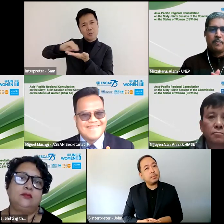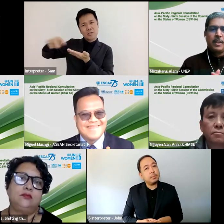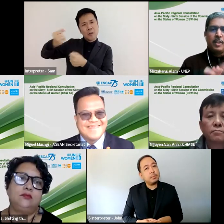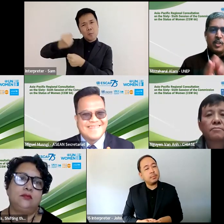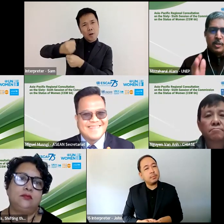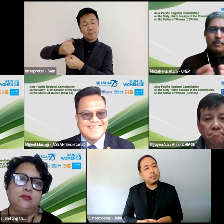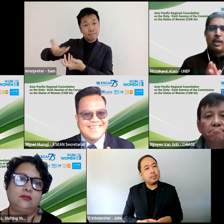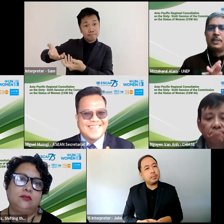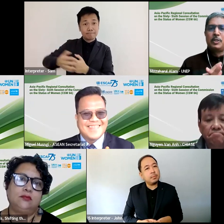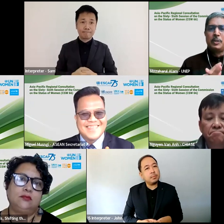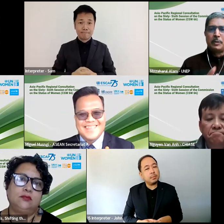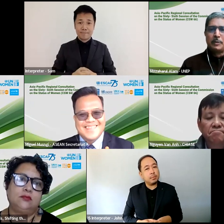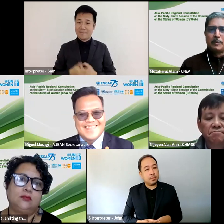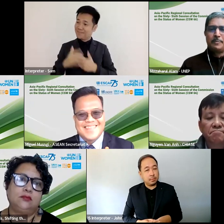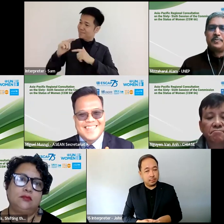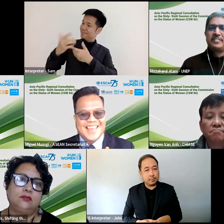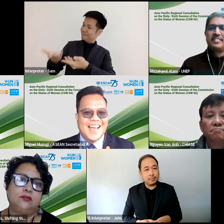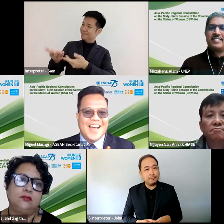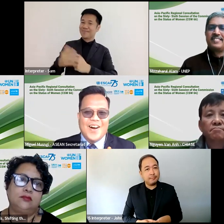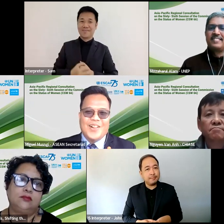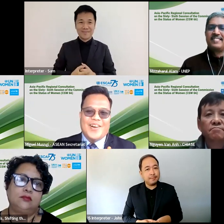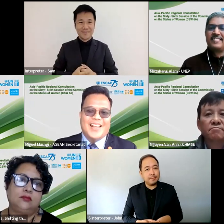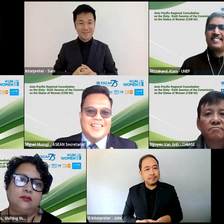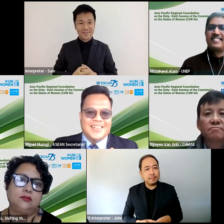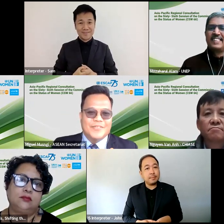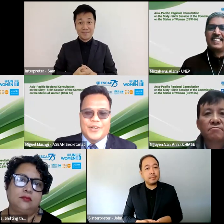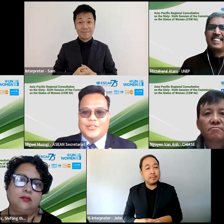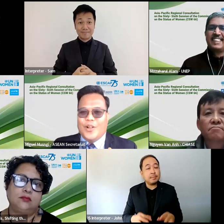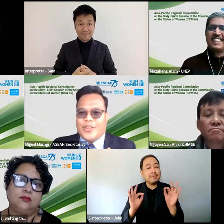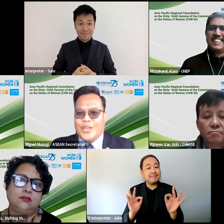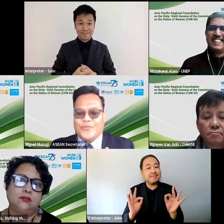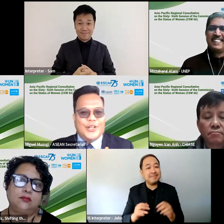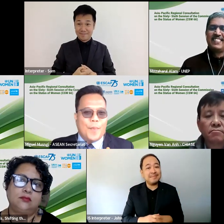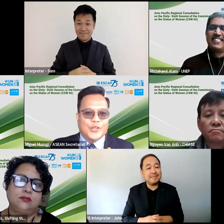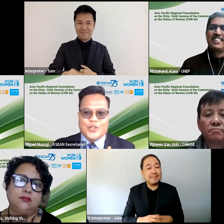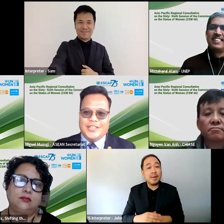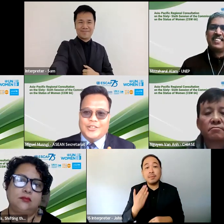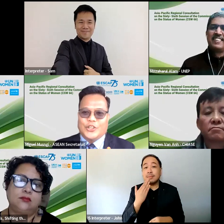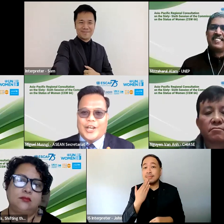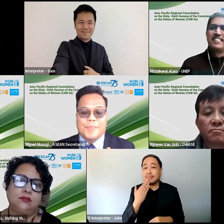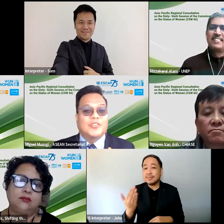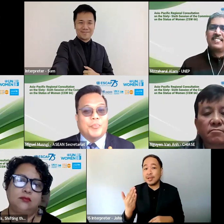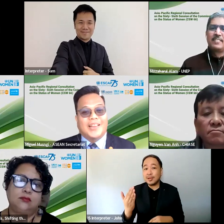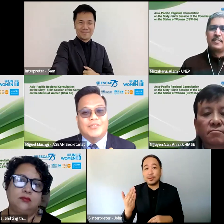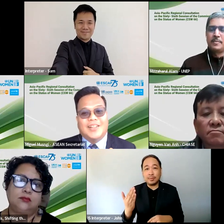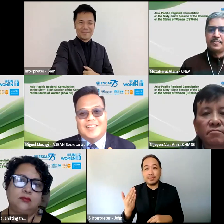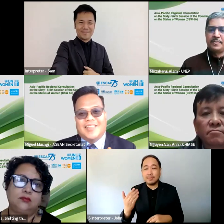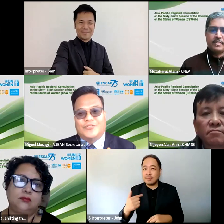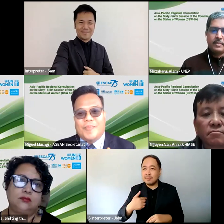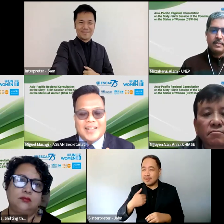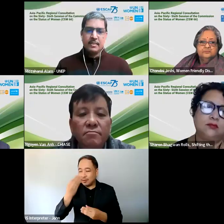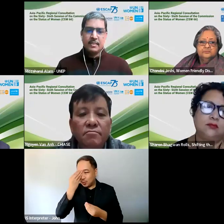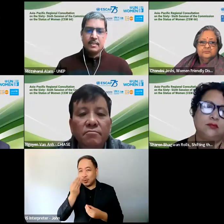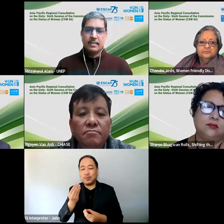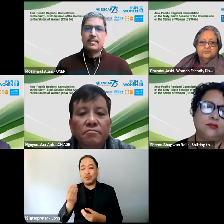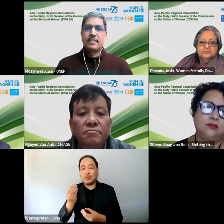initiatives? So Miguel, over to you. All right. First of all, thank you for the opportunity to share the perspectives and insights